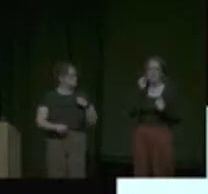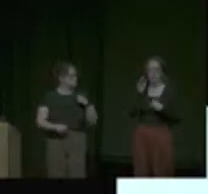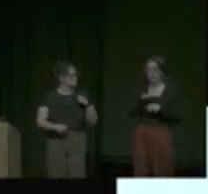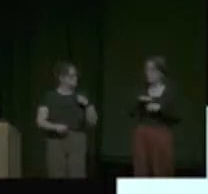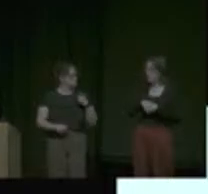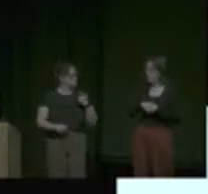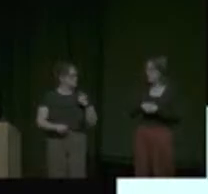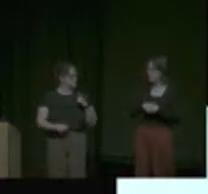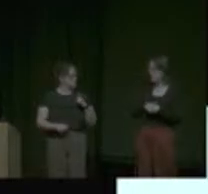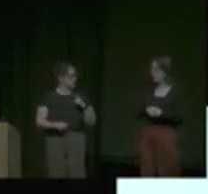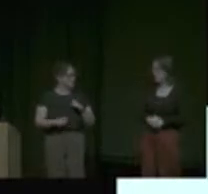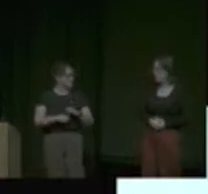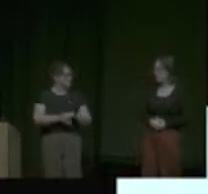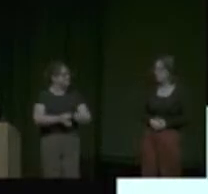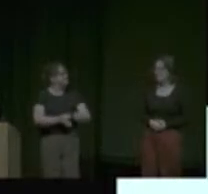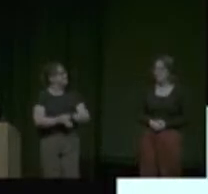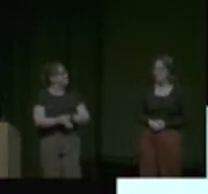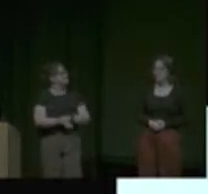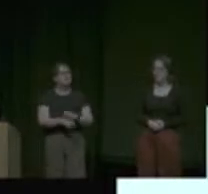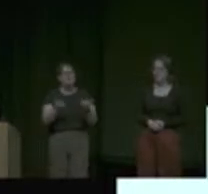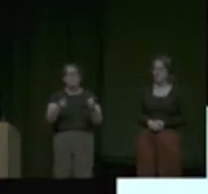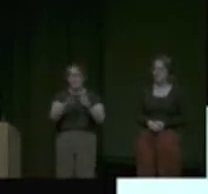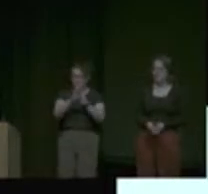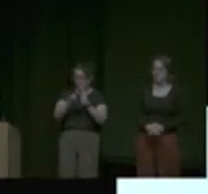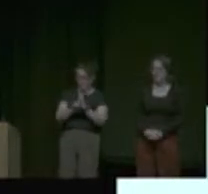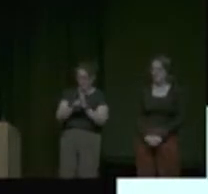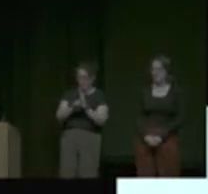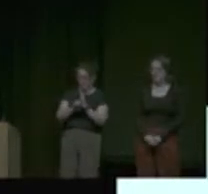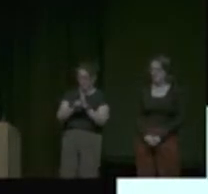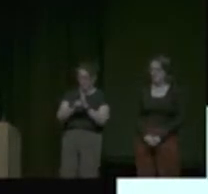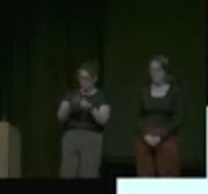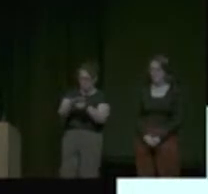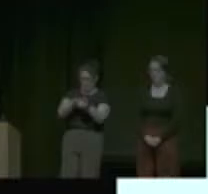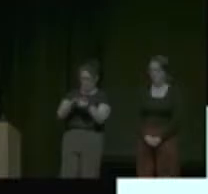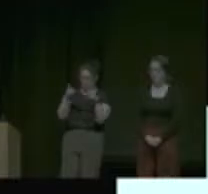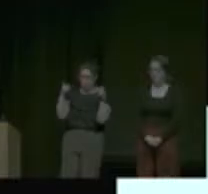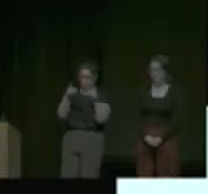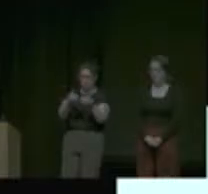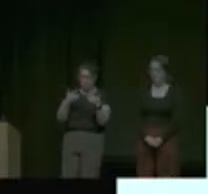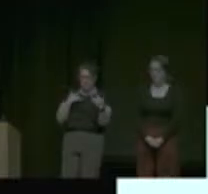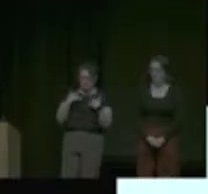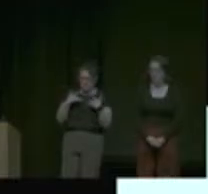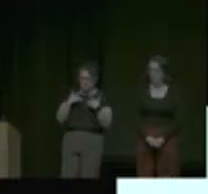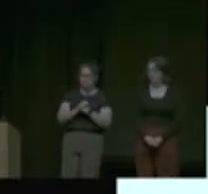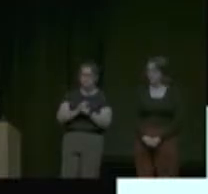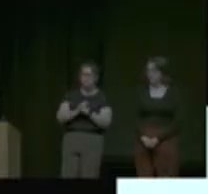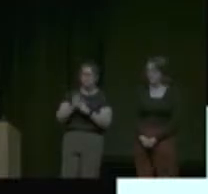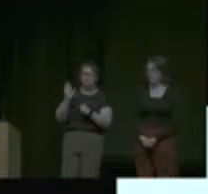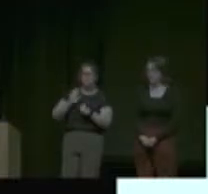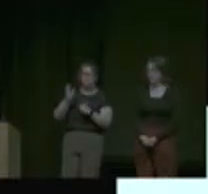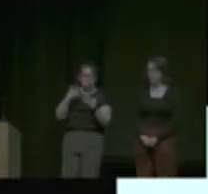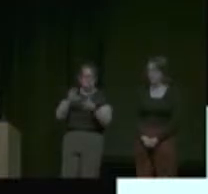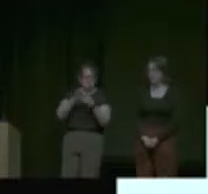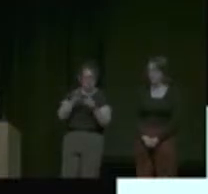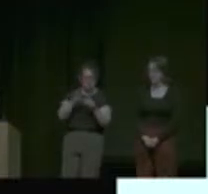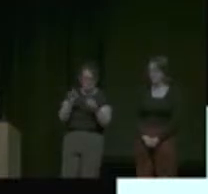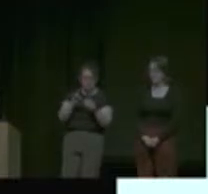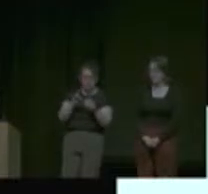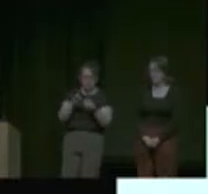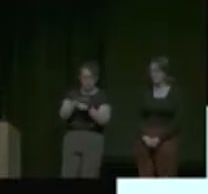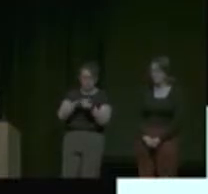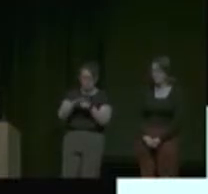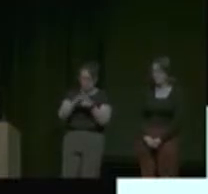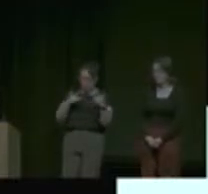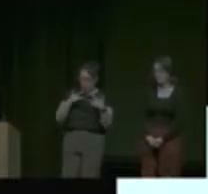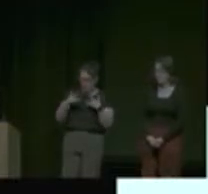Okay, a little bit more background on Cuyahoga River Area of Concern. As I had mentioned, Cuyahoga River Area of Concern, amongst